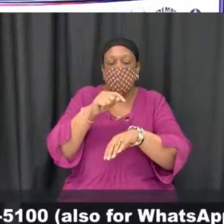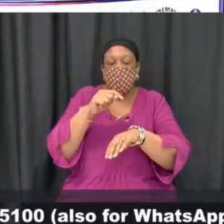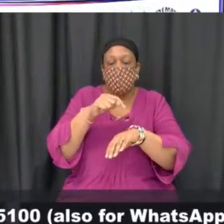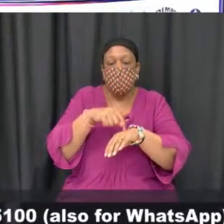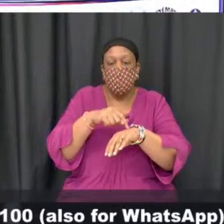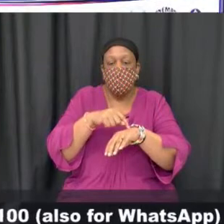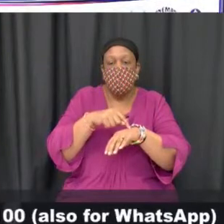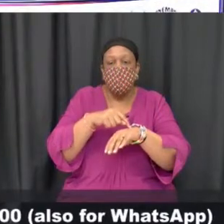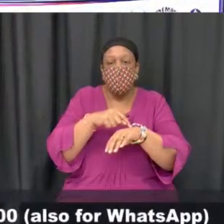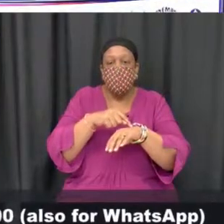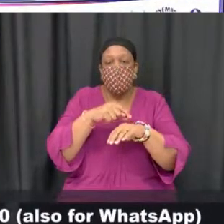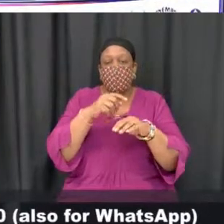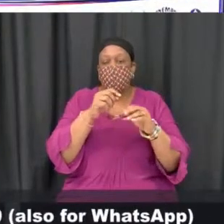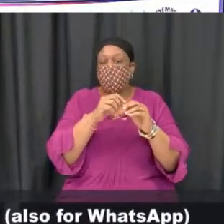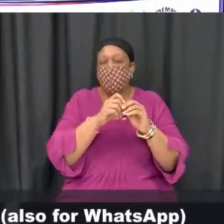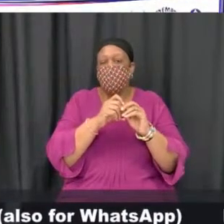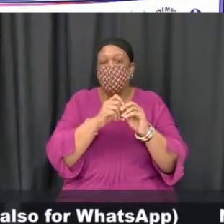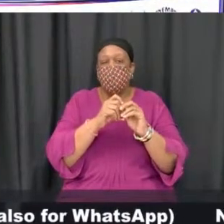population?